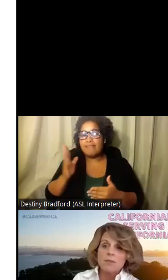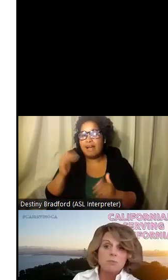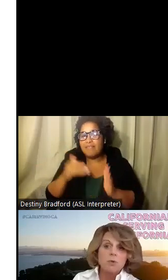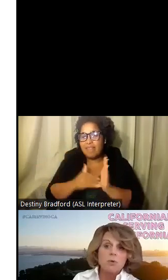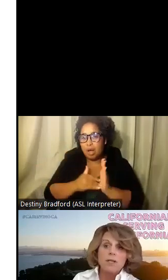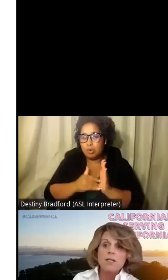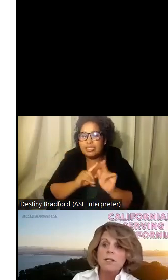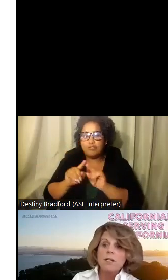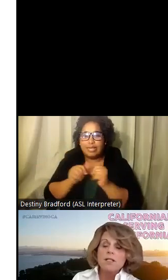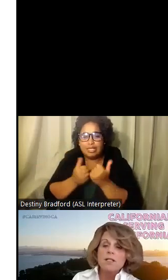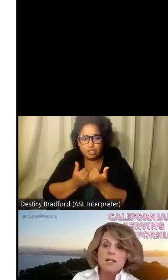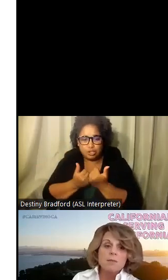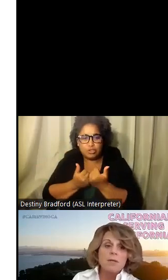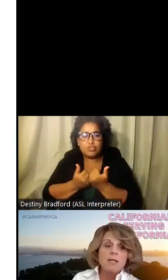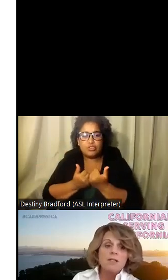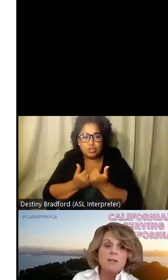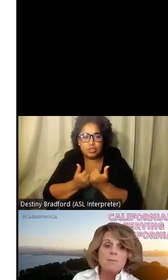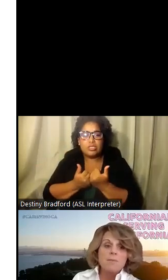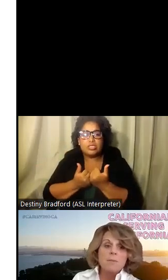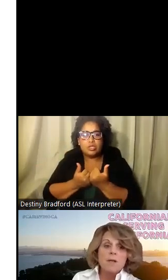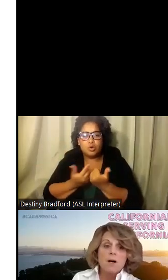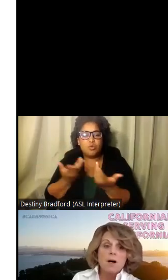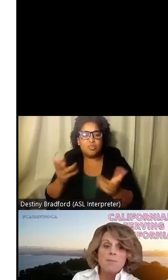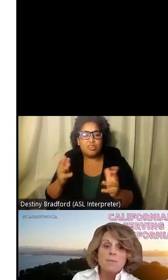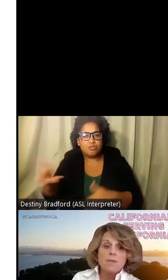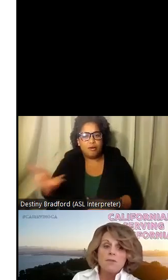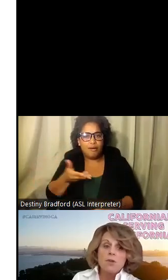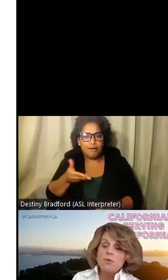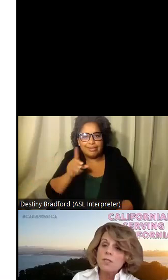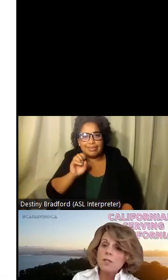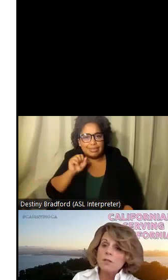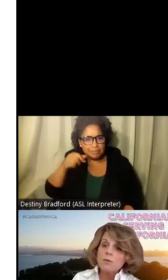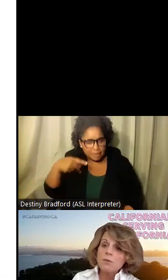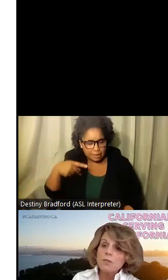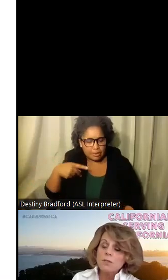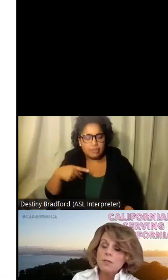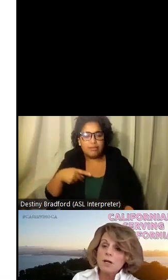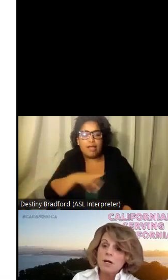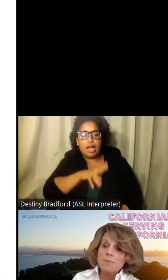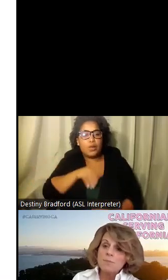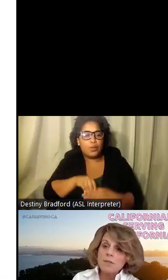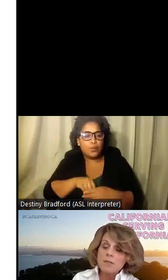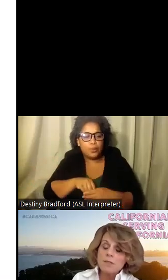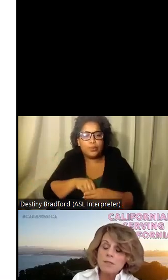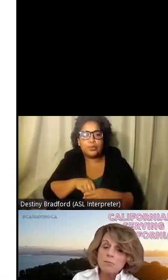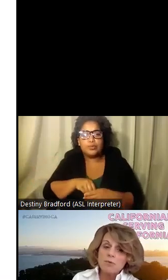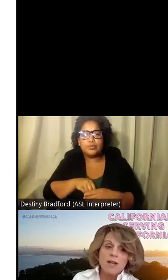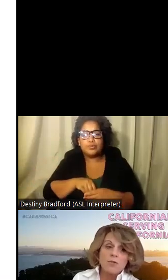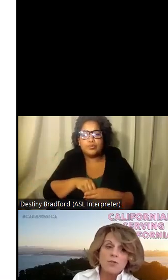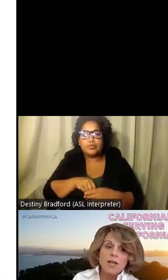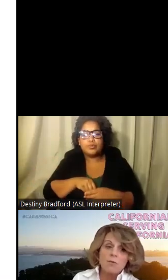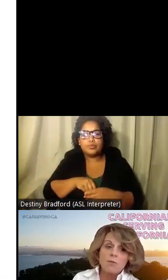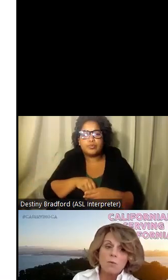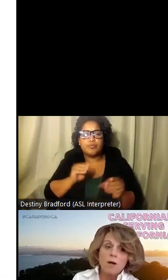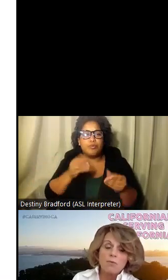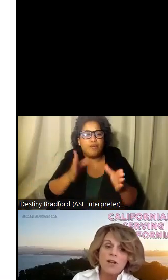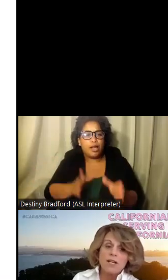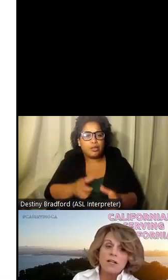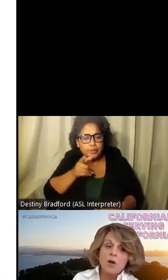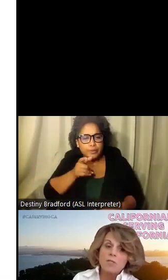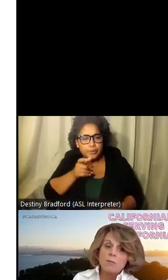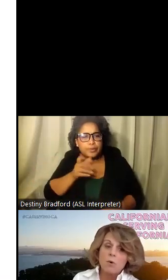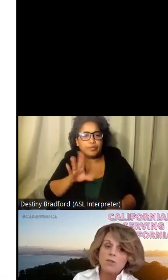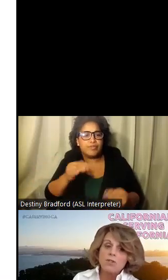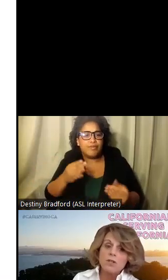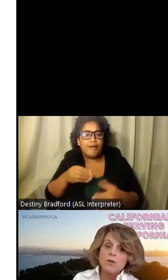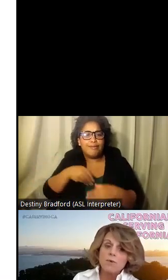as employing DSPs. Those include providers that provide